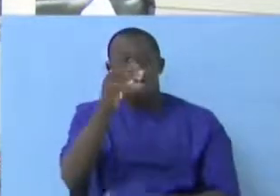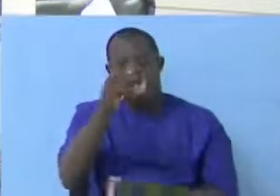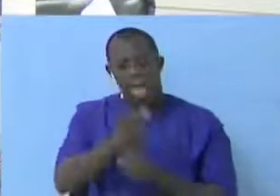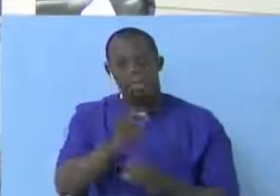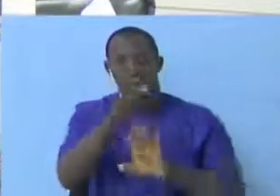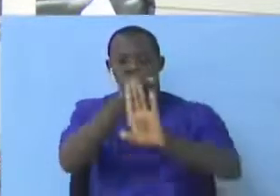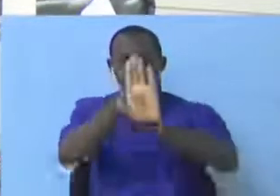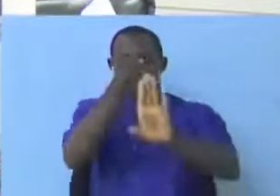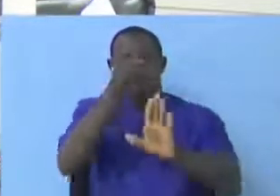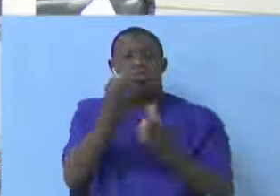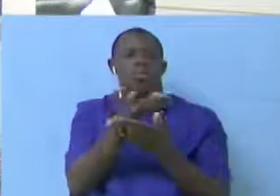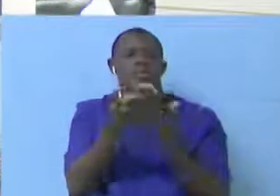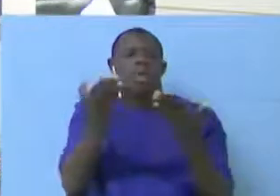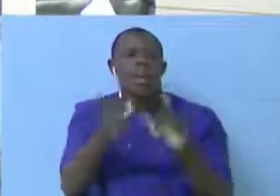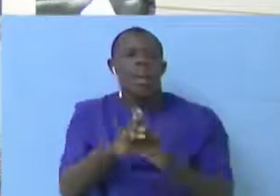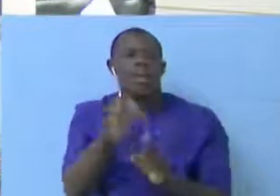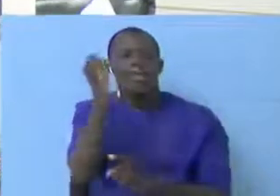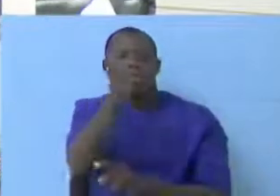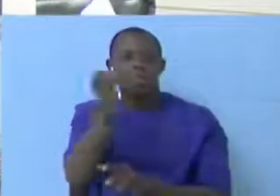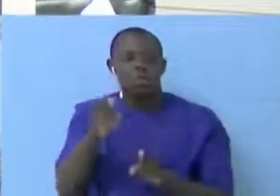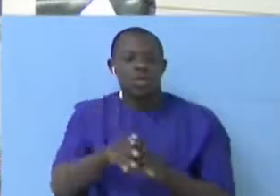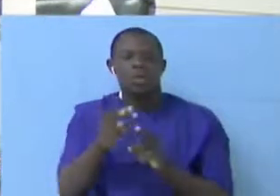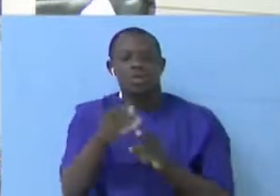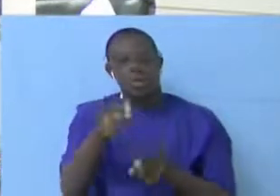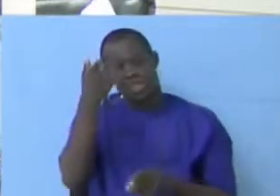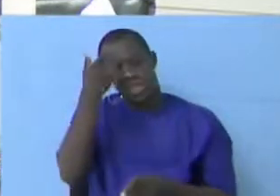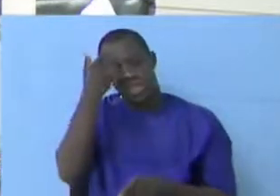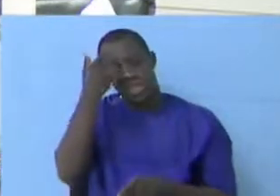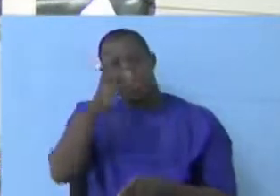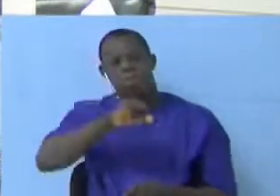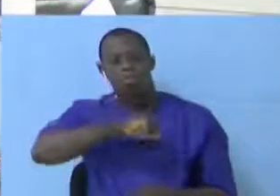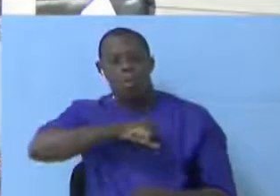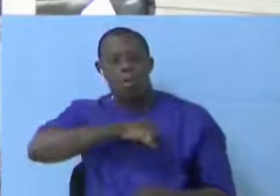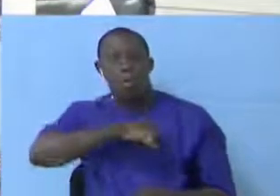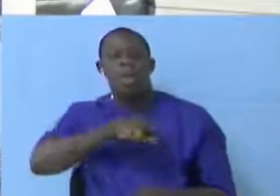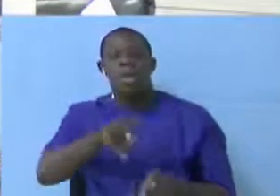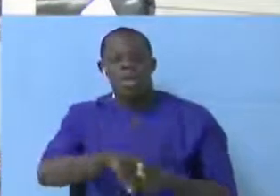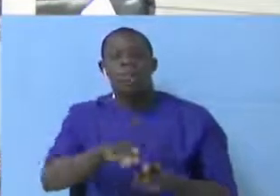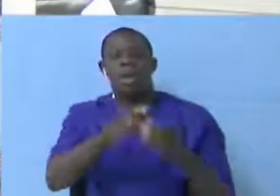Because we feel as an obligation,